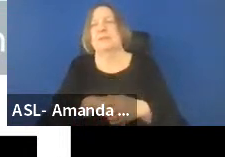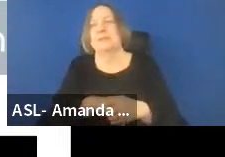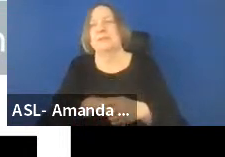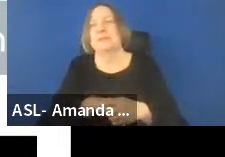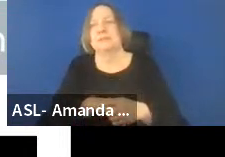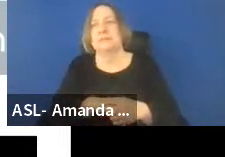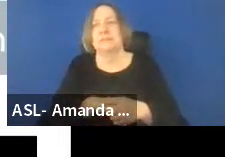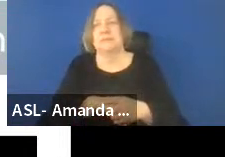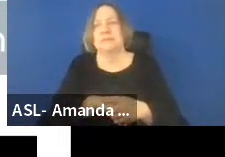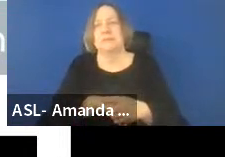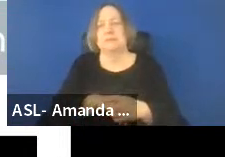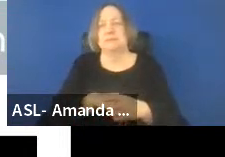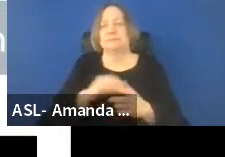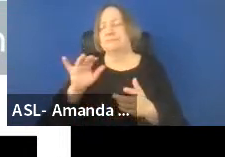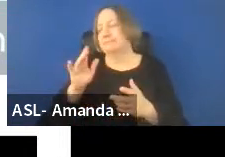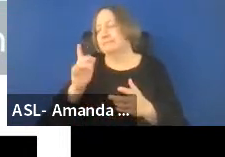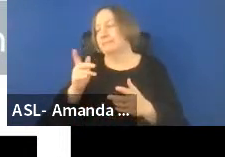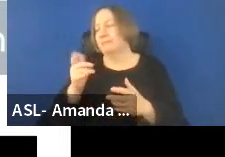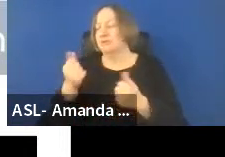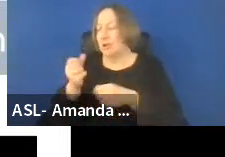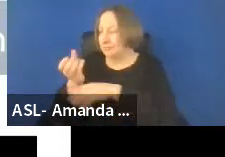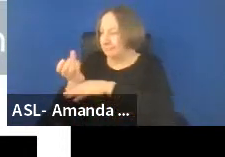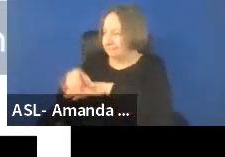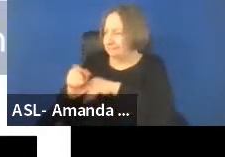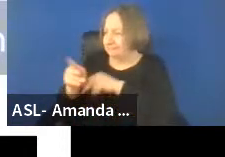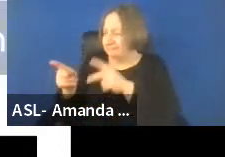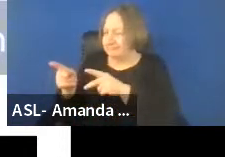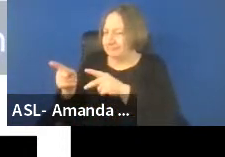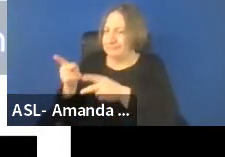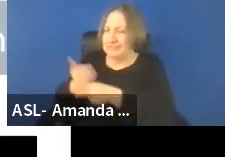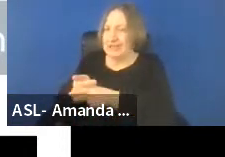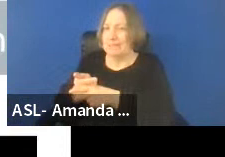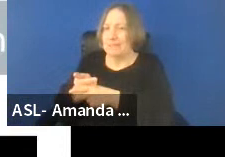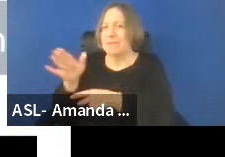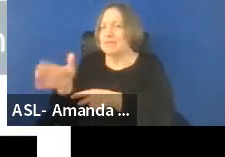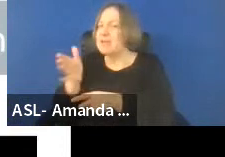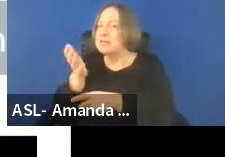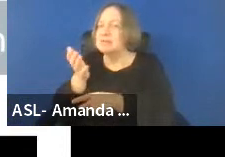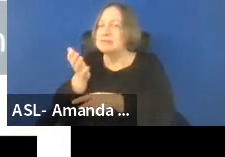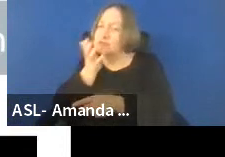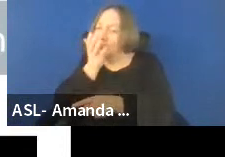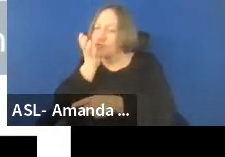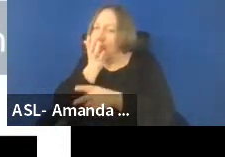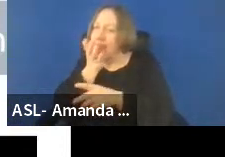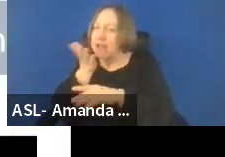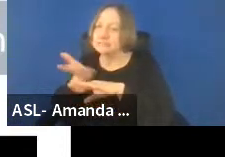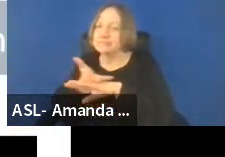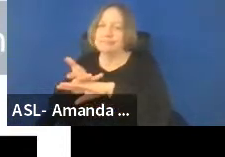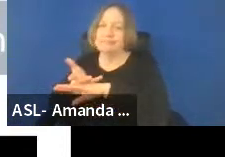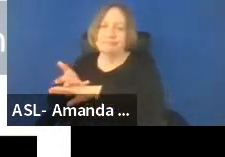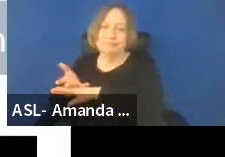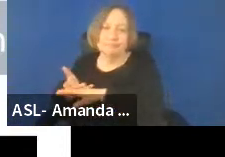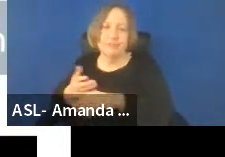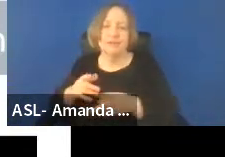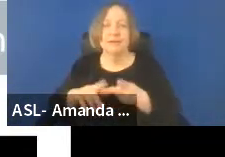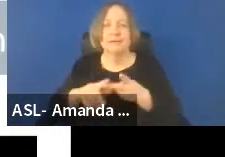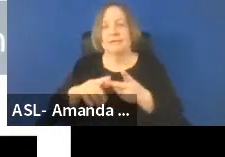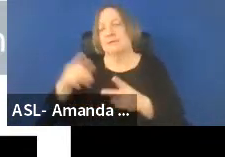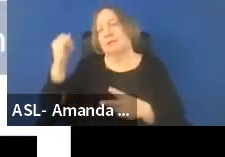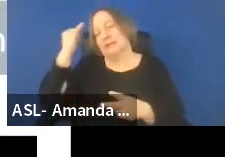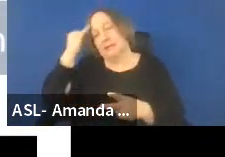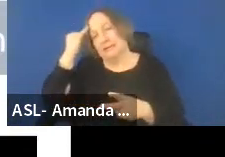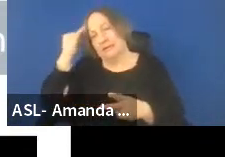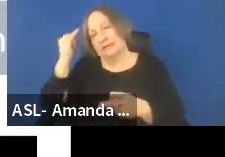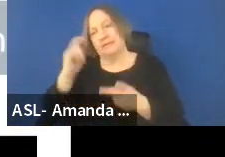enforcement violations that have to do if your grass is too long and you're a property owner, if you